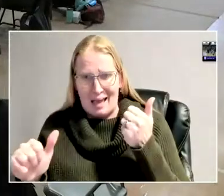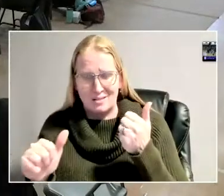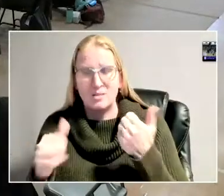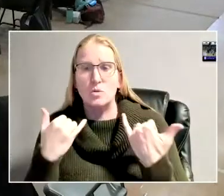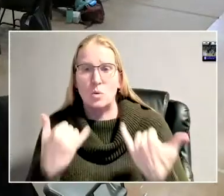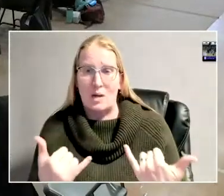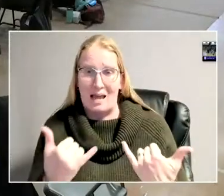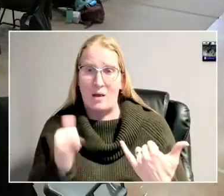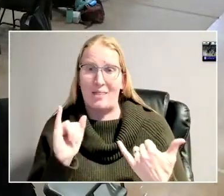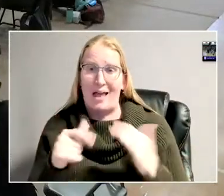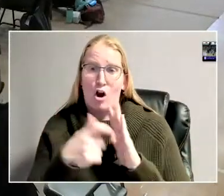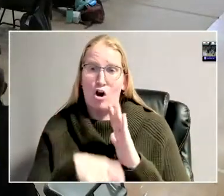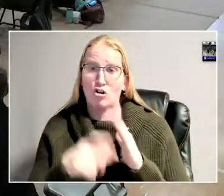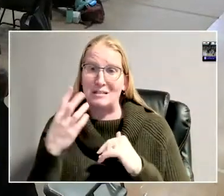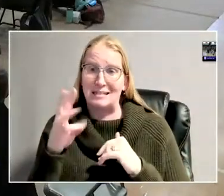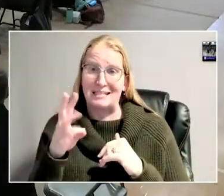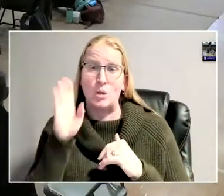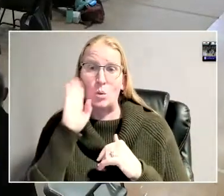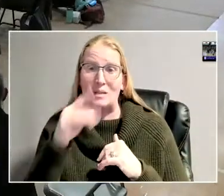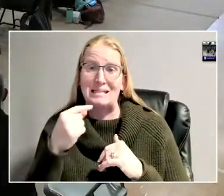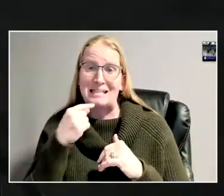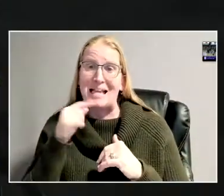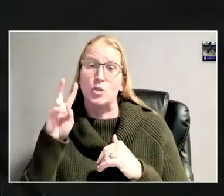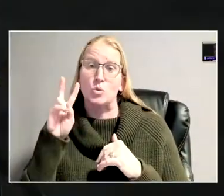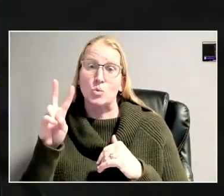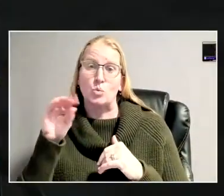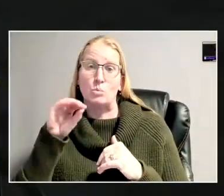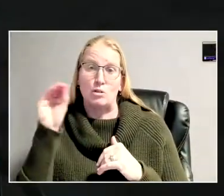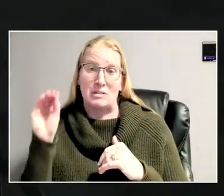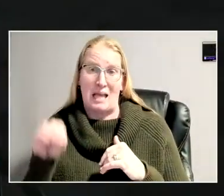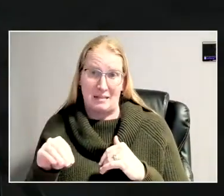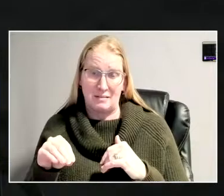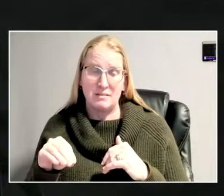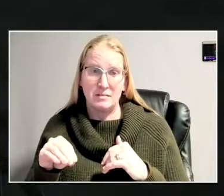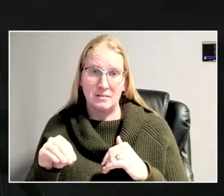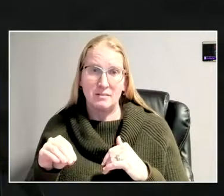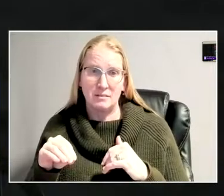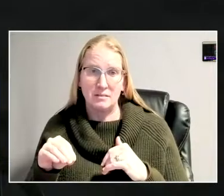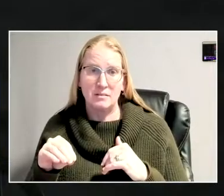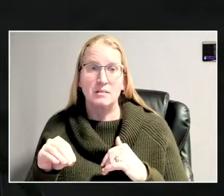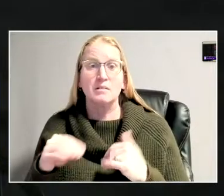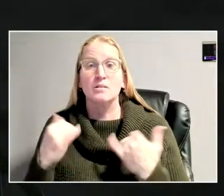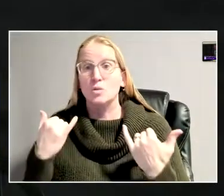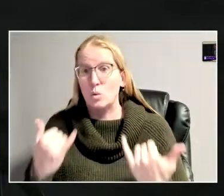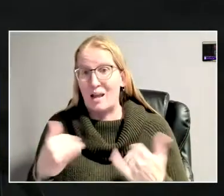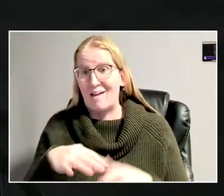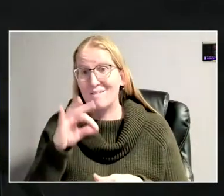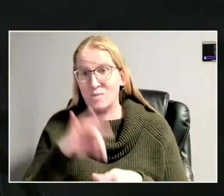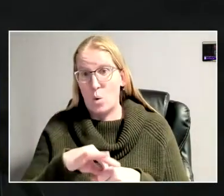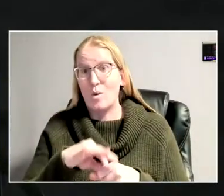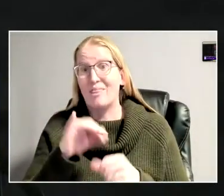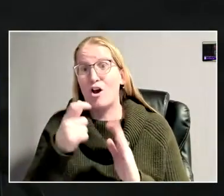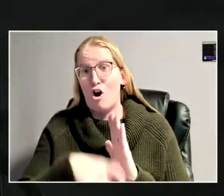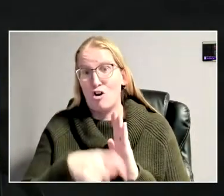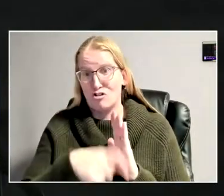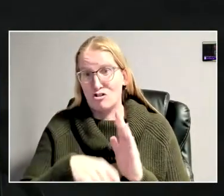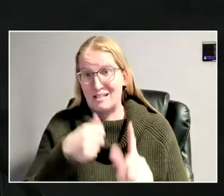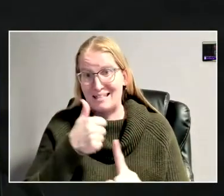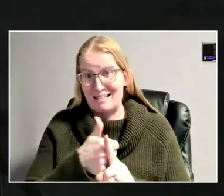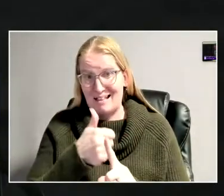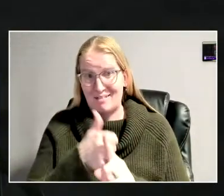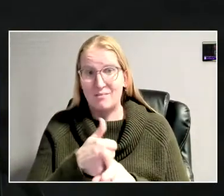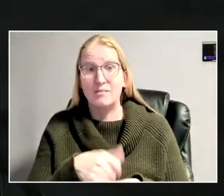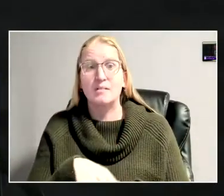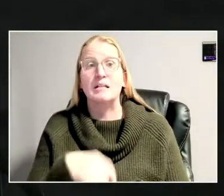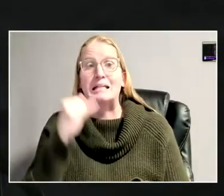article 16 to 2% uh the continuing article before the continuing motion before the body is